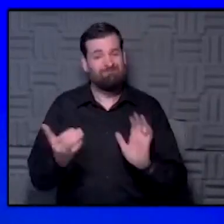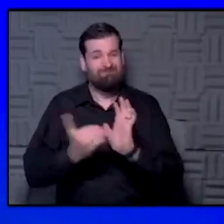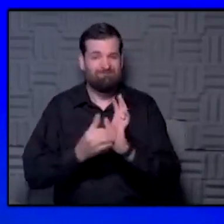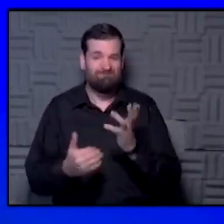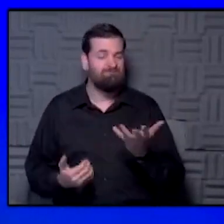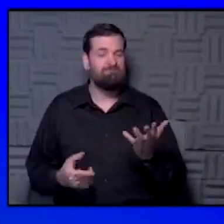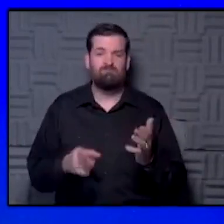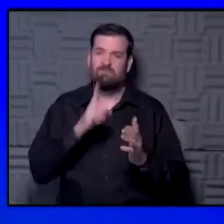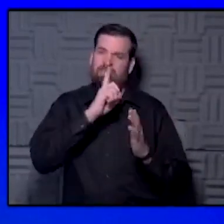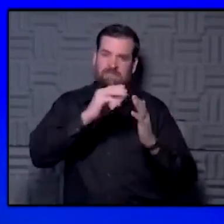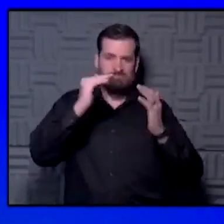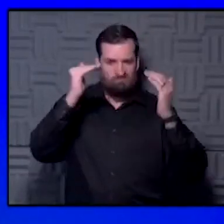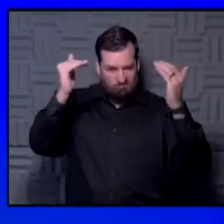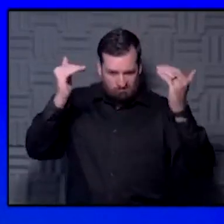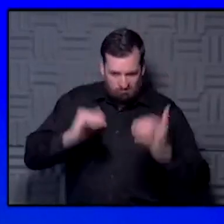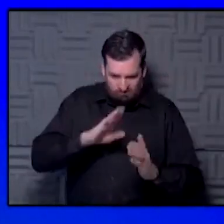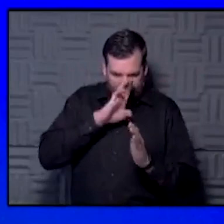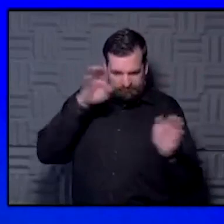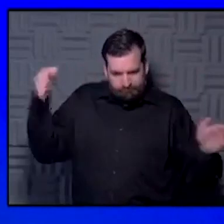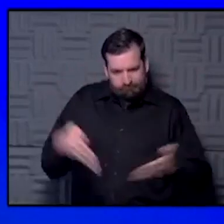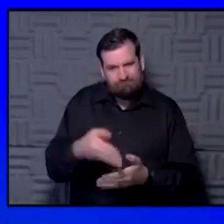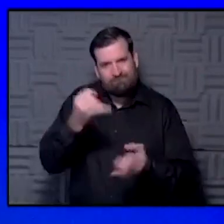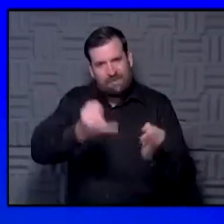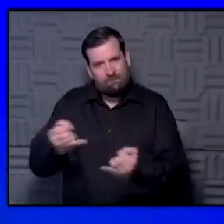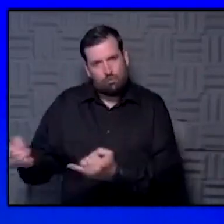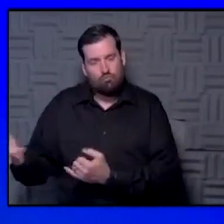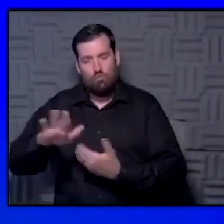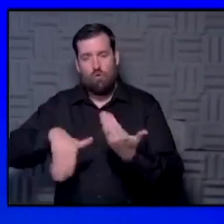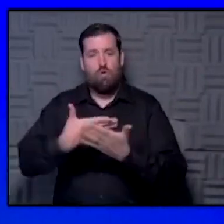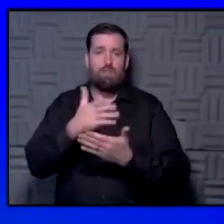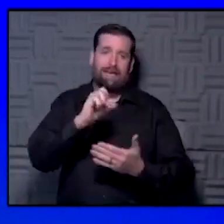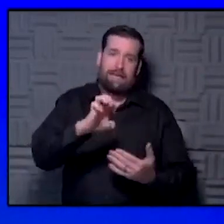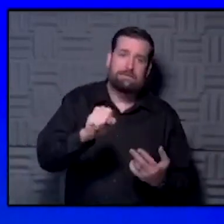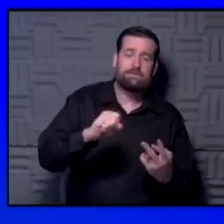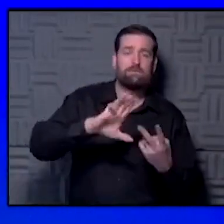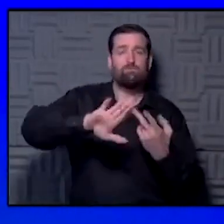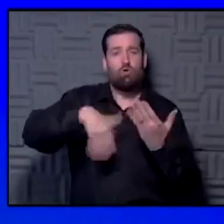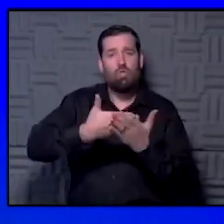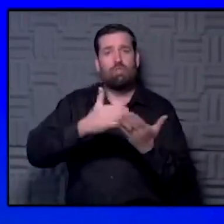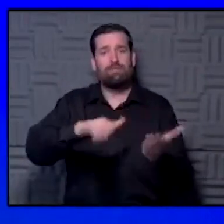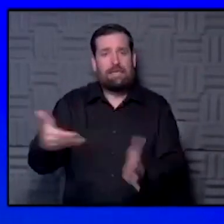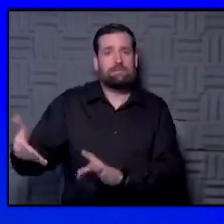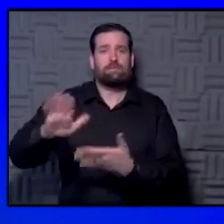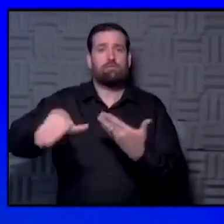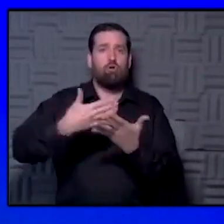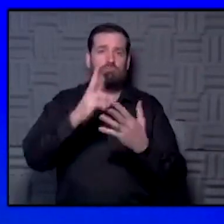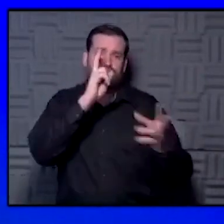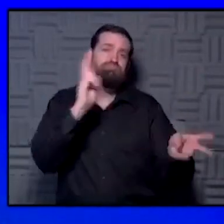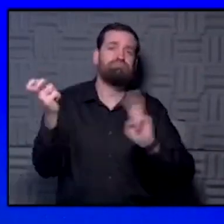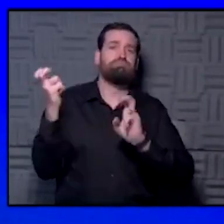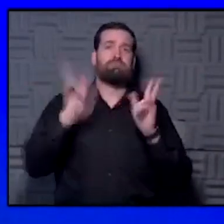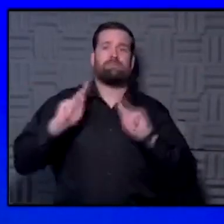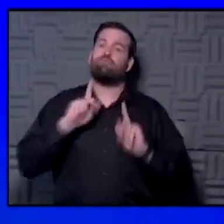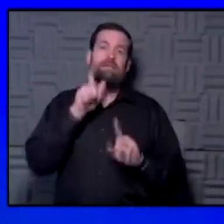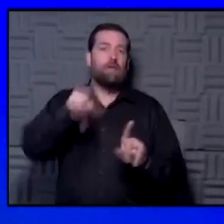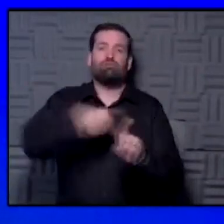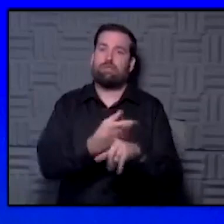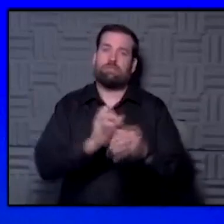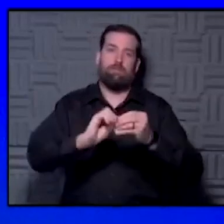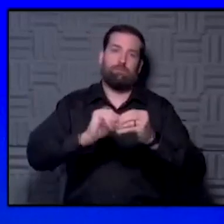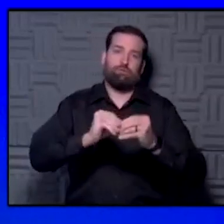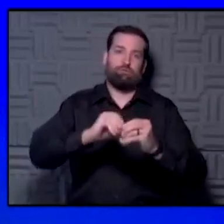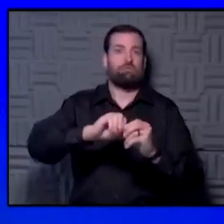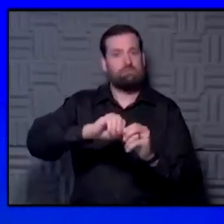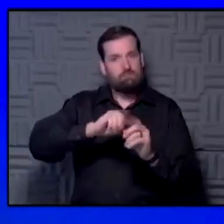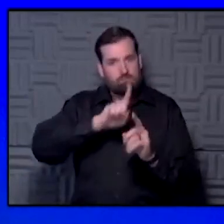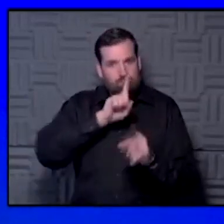bringing it down to that individual level, because all of these cases, all of these deaths, all of these sick people, they aren't just numbers, they are individual people. And